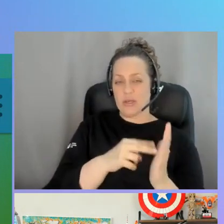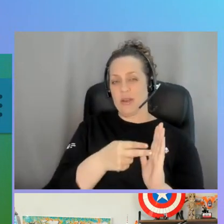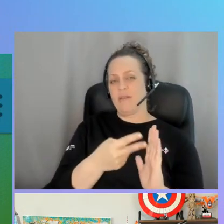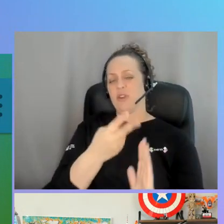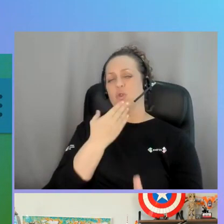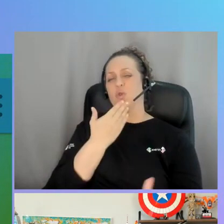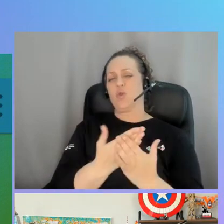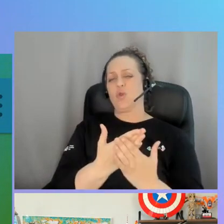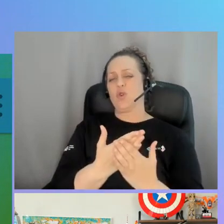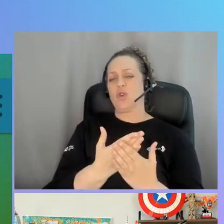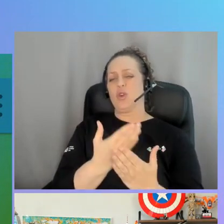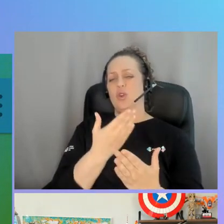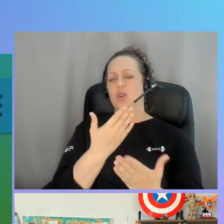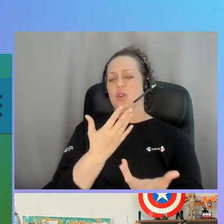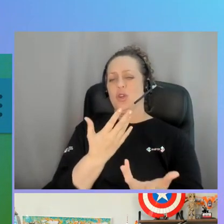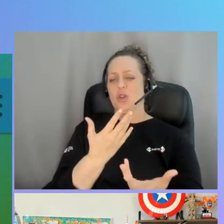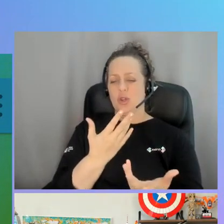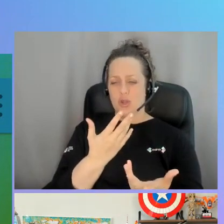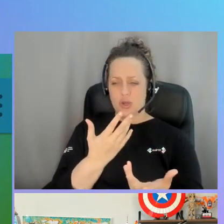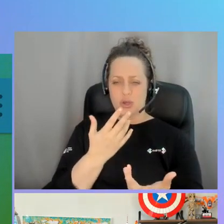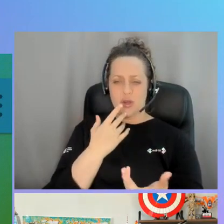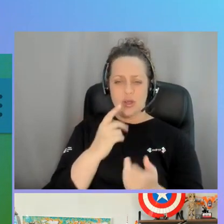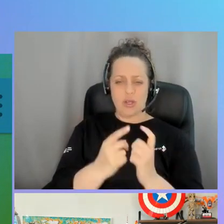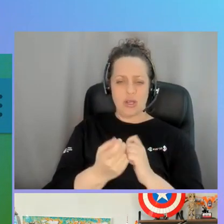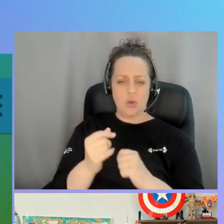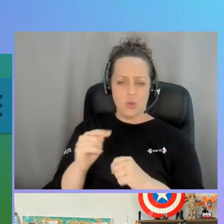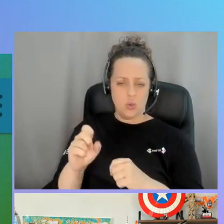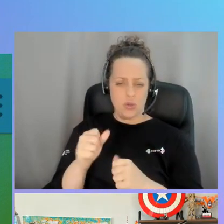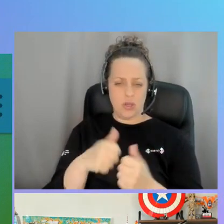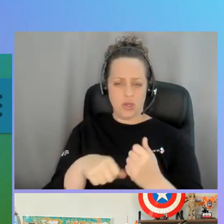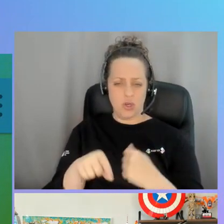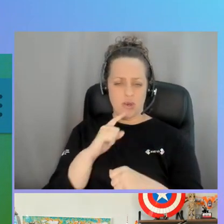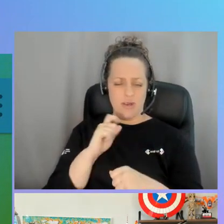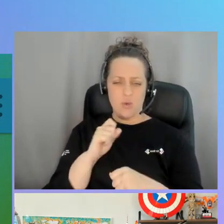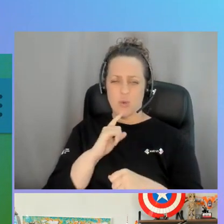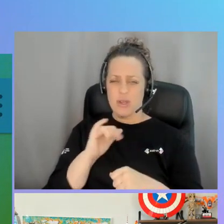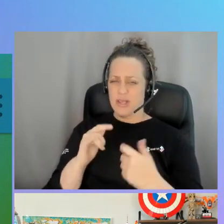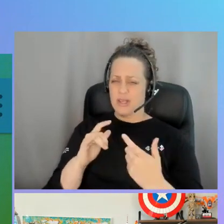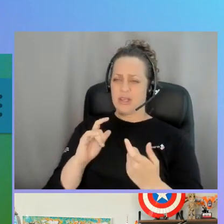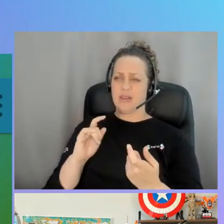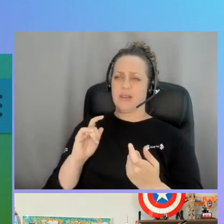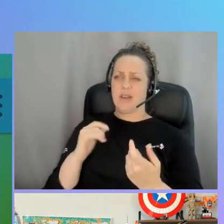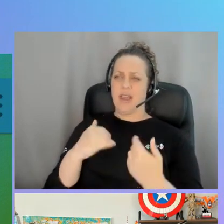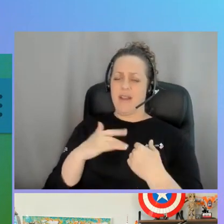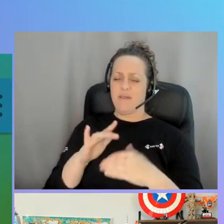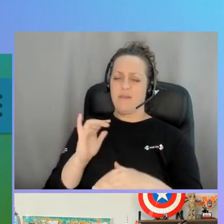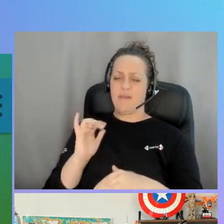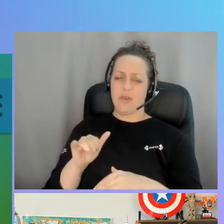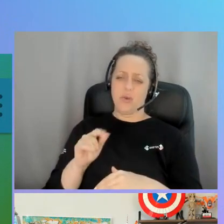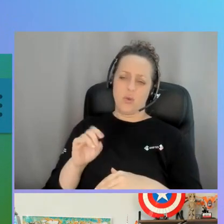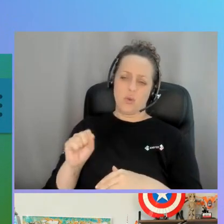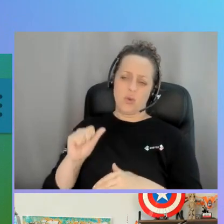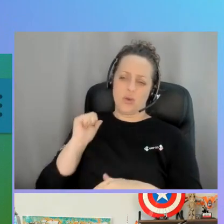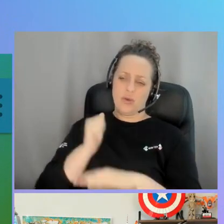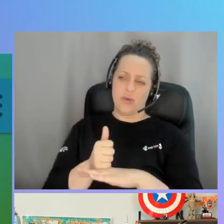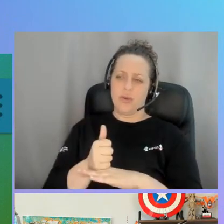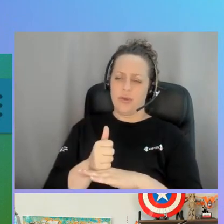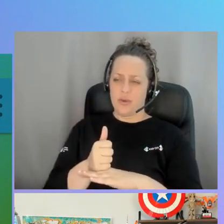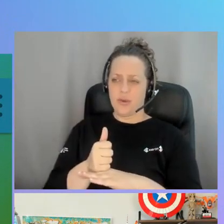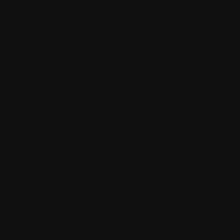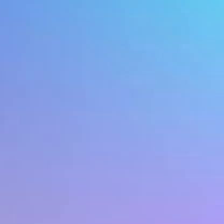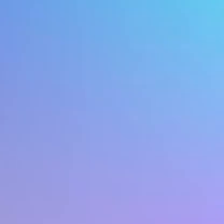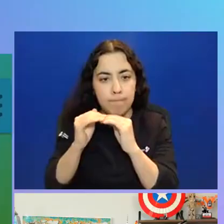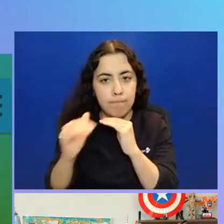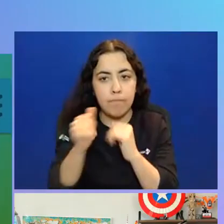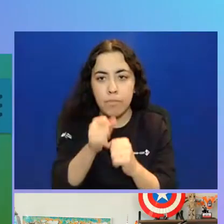good, and then you're shifting tools or changing tools underneath you, right? You really got to have those and have those steady to really